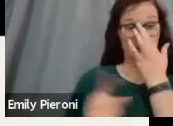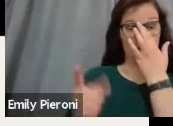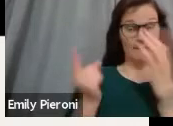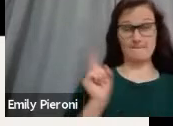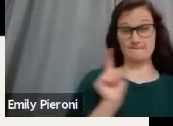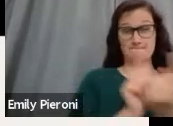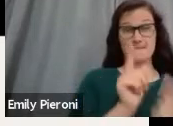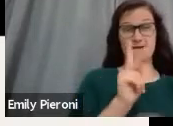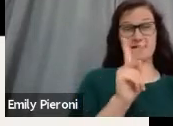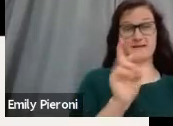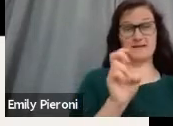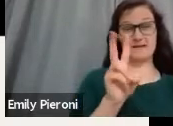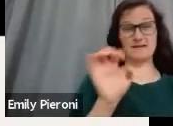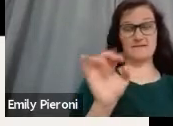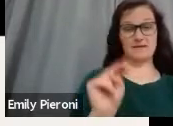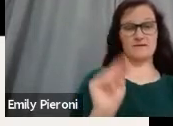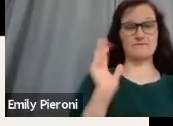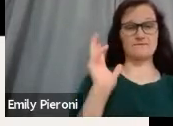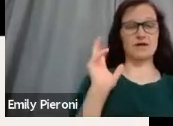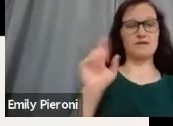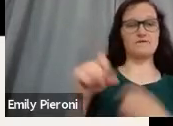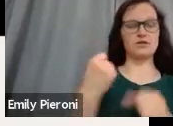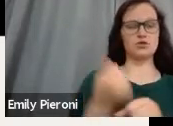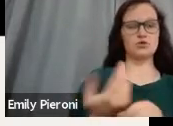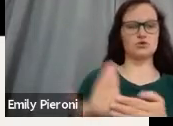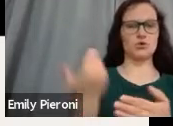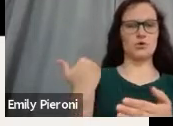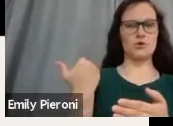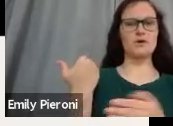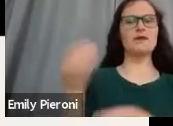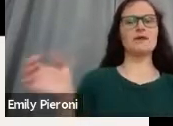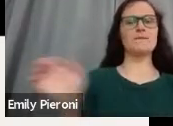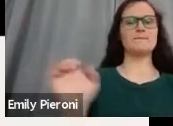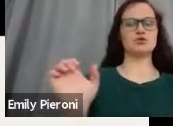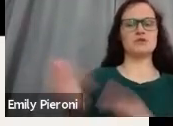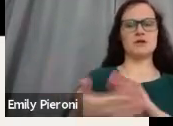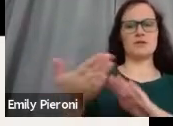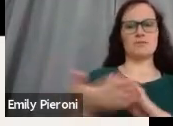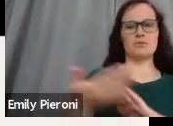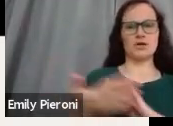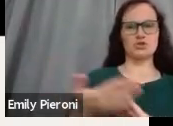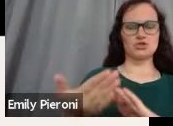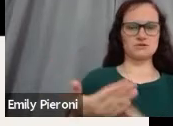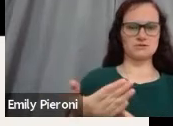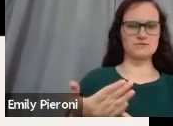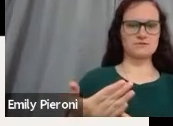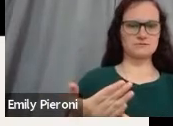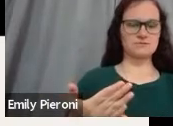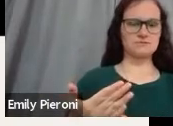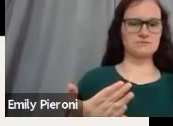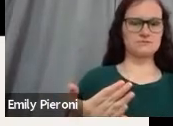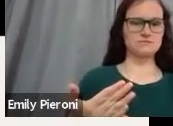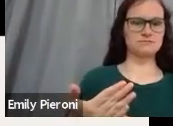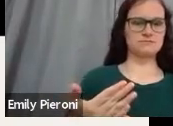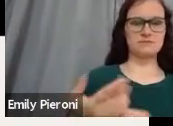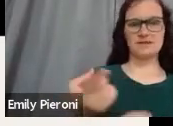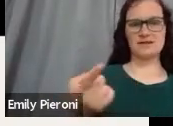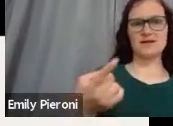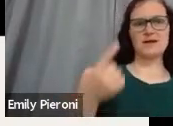Kevin 5 years ago in the Emergency Operations Center of San Juan County, New Mexico, and immediately realized that he's not only